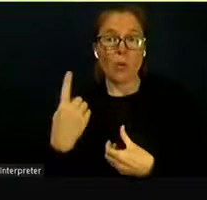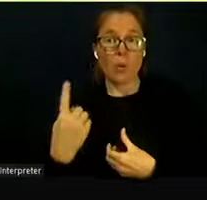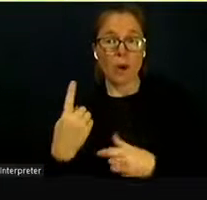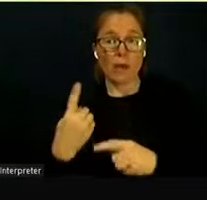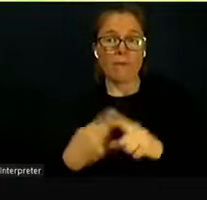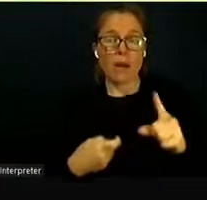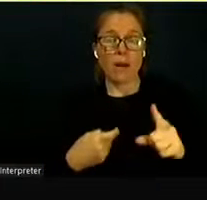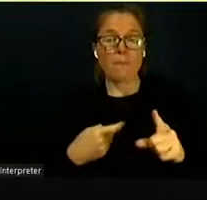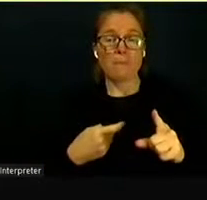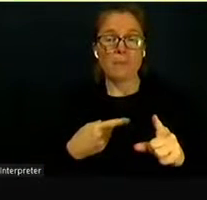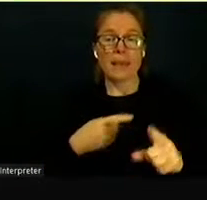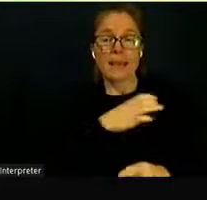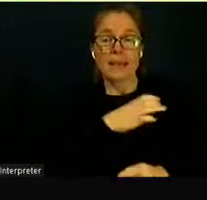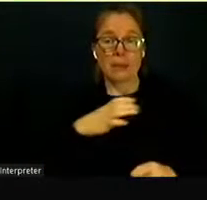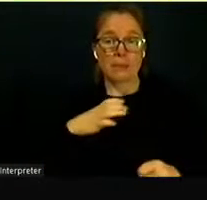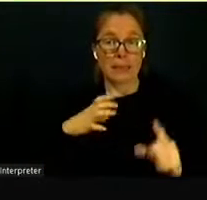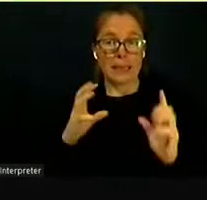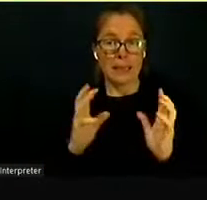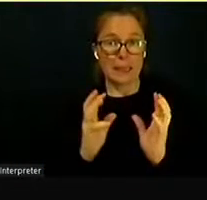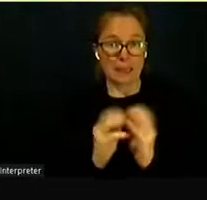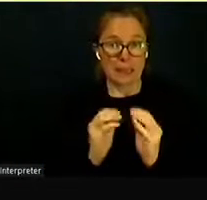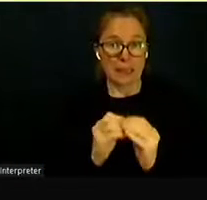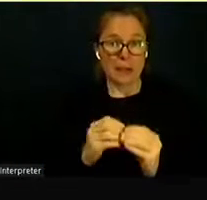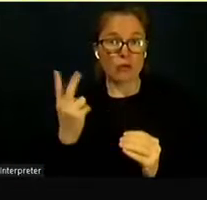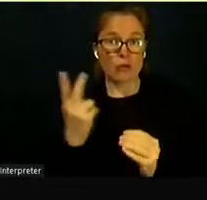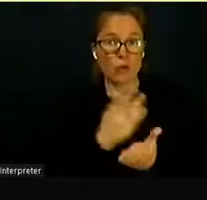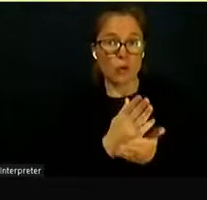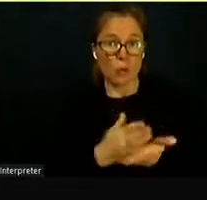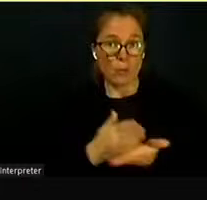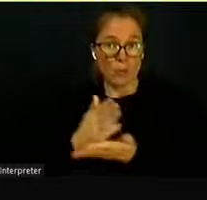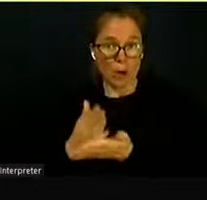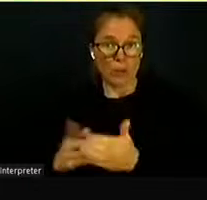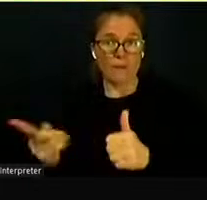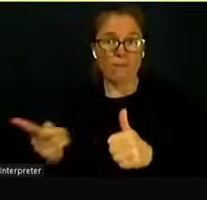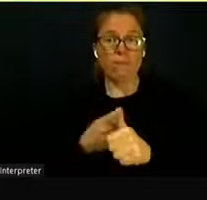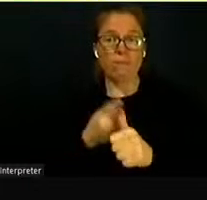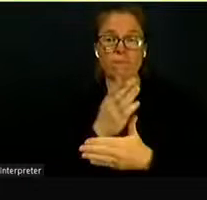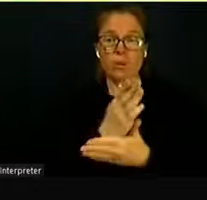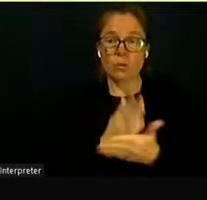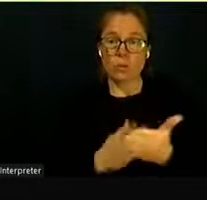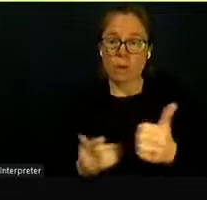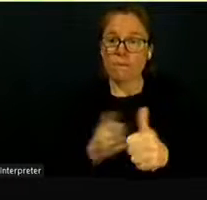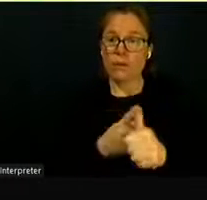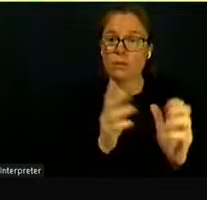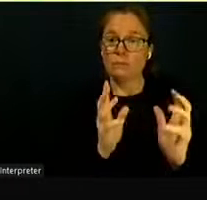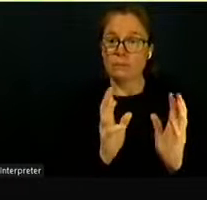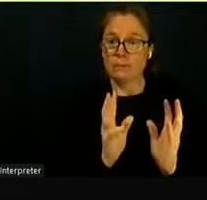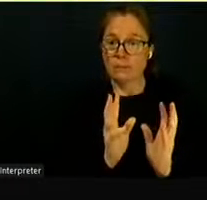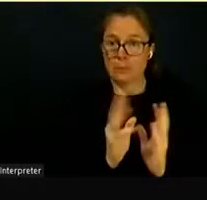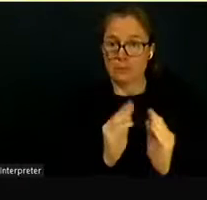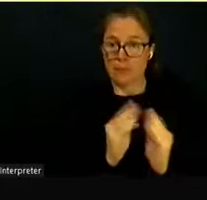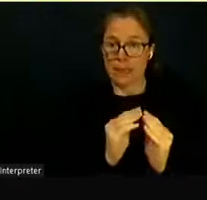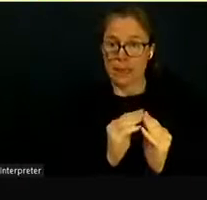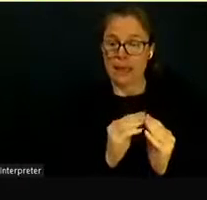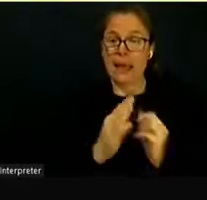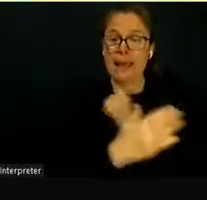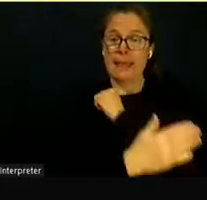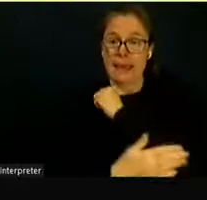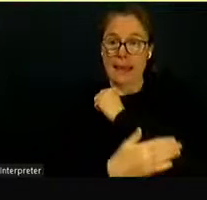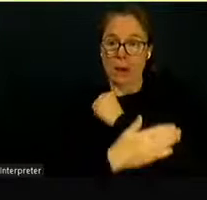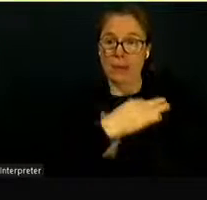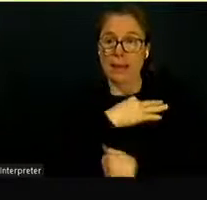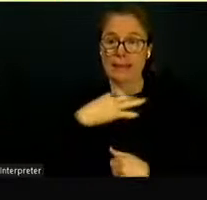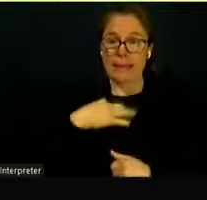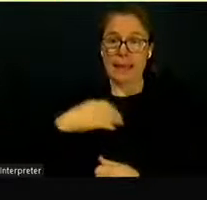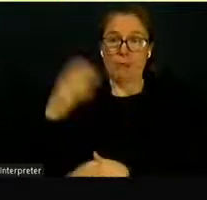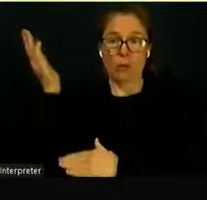meeting. We actually do a two-part budget committee meeting. The first part, first meeting, we, as a county, the staff do a